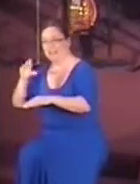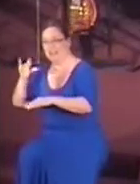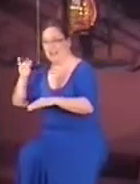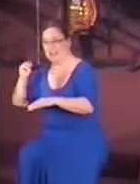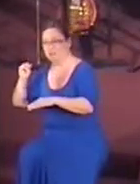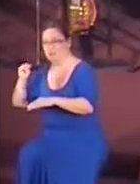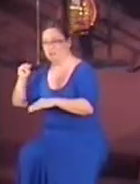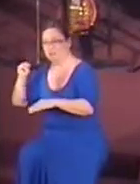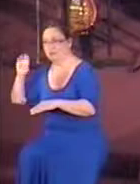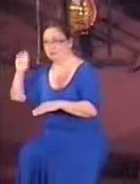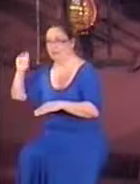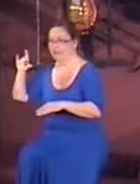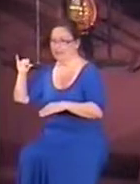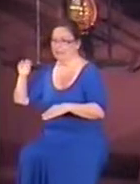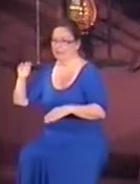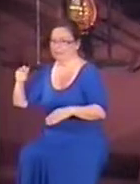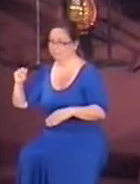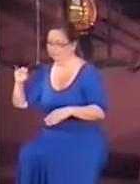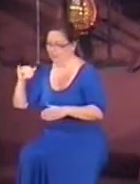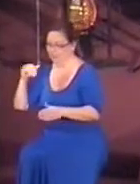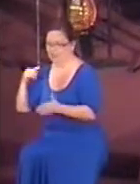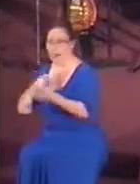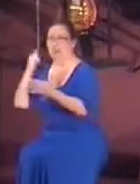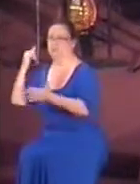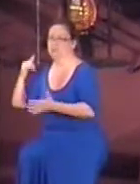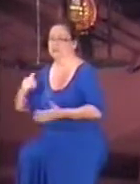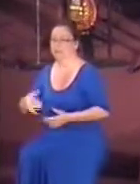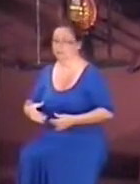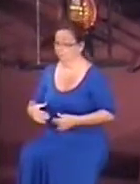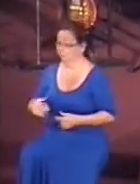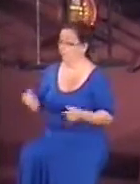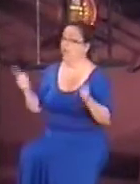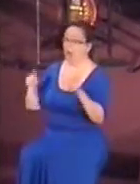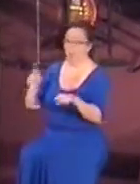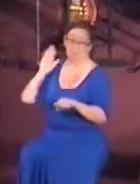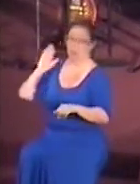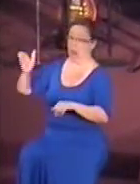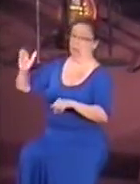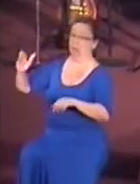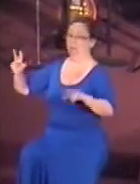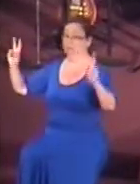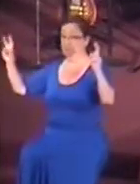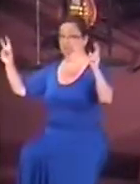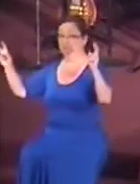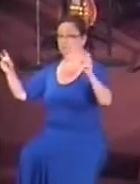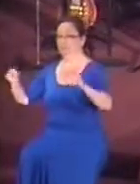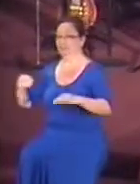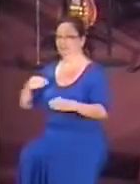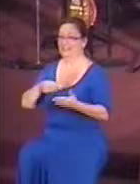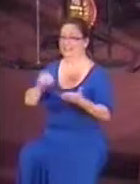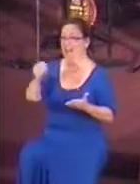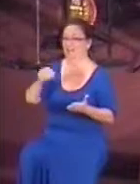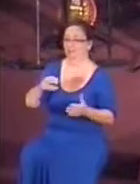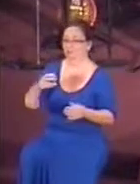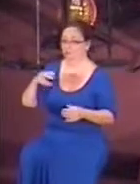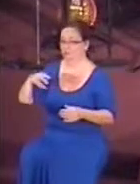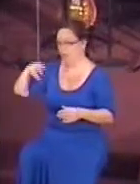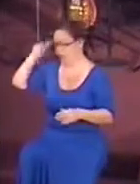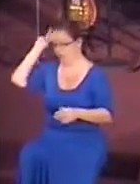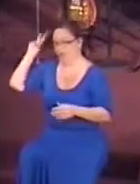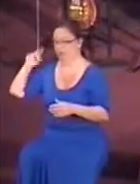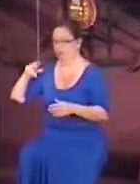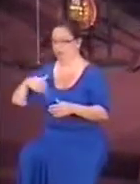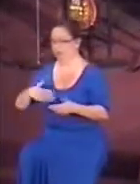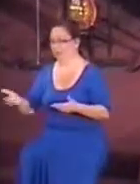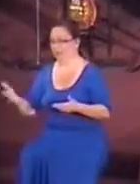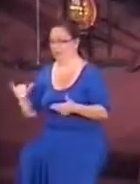evangelists on TV say, if you name it and you claim it, it'll be yours. And they sell these like little stupid washcloths and